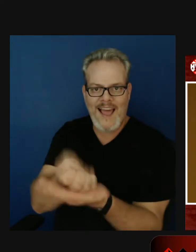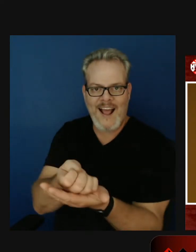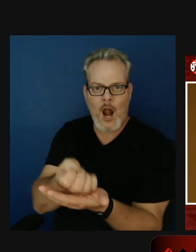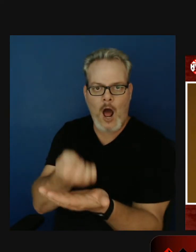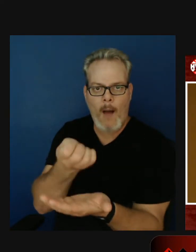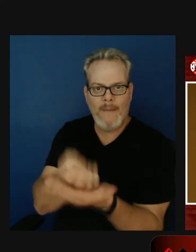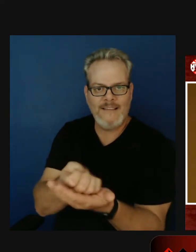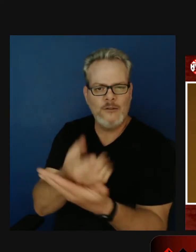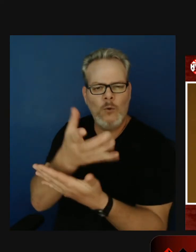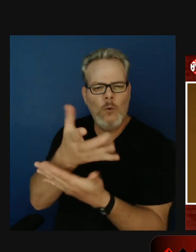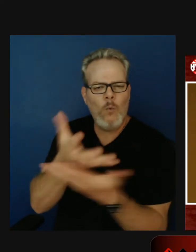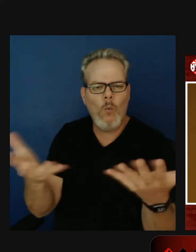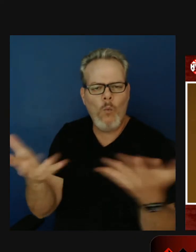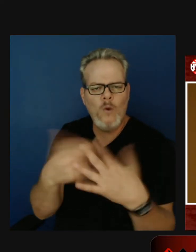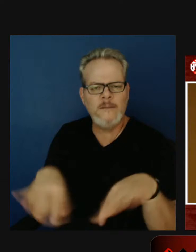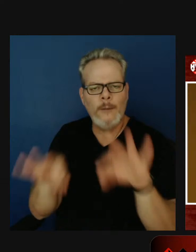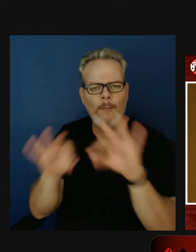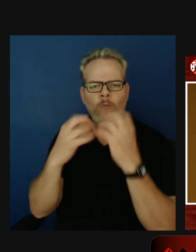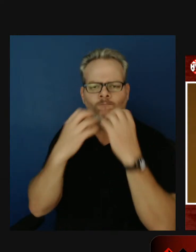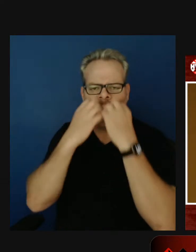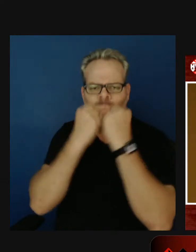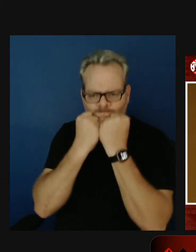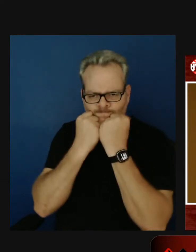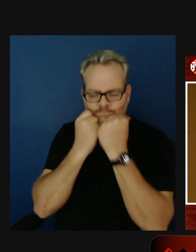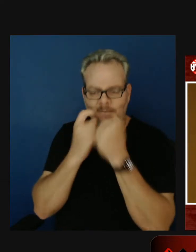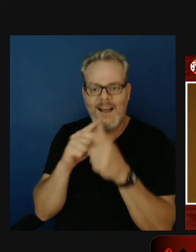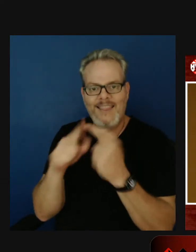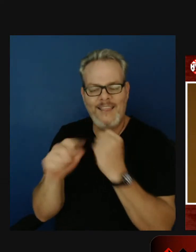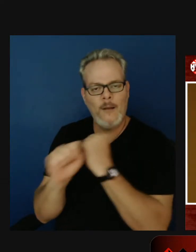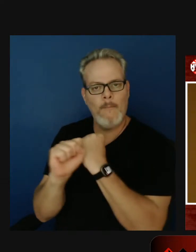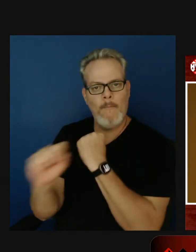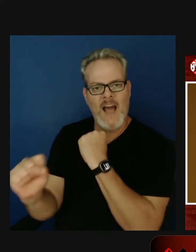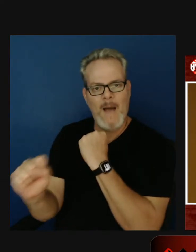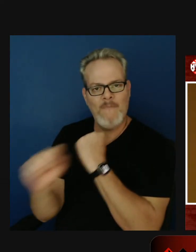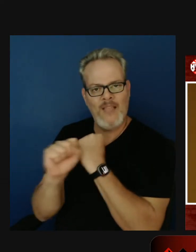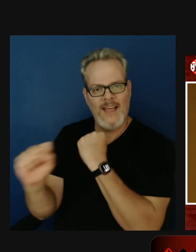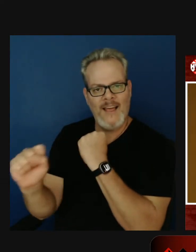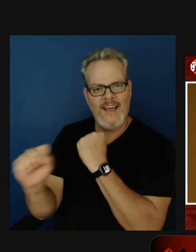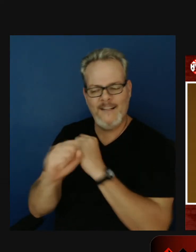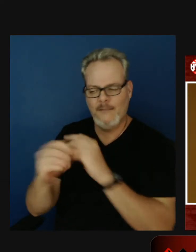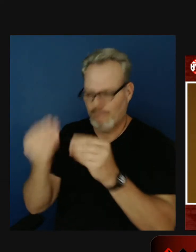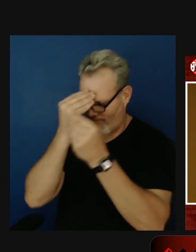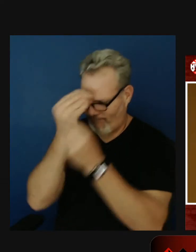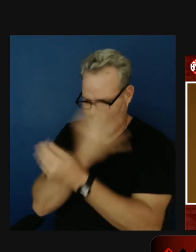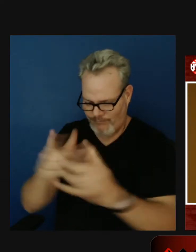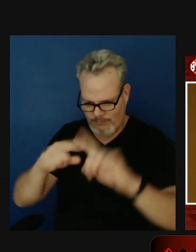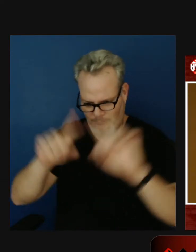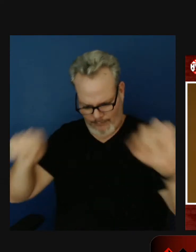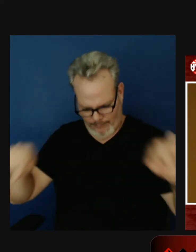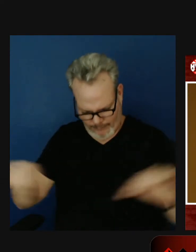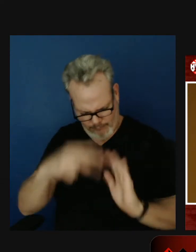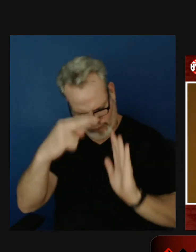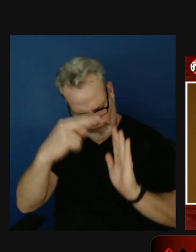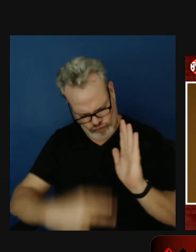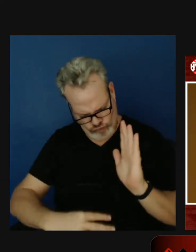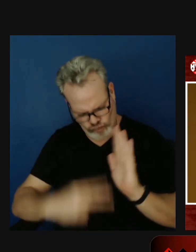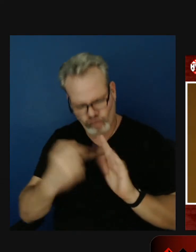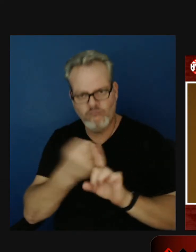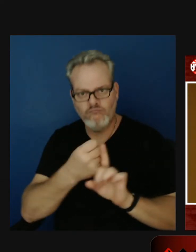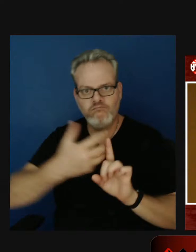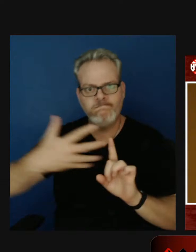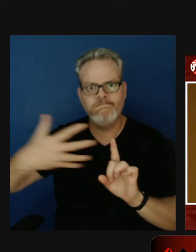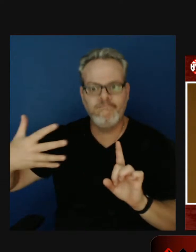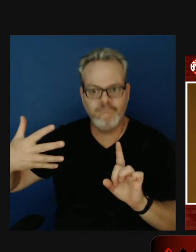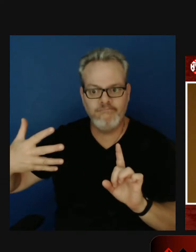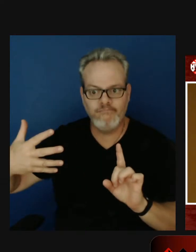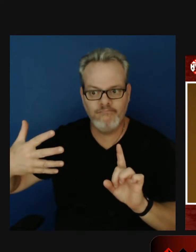to the United States. And then, of course, a pamphlet like this that kind of outlines in the text what all this means. So this is one